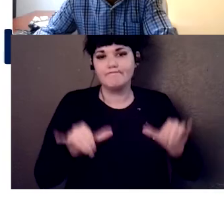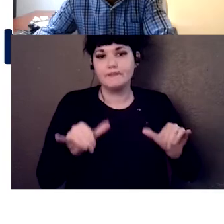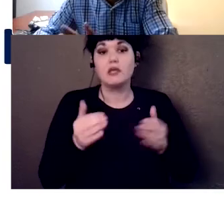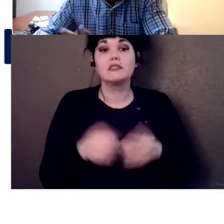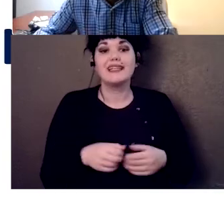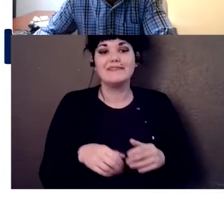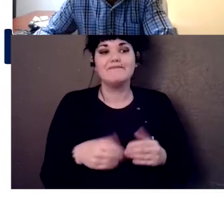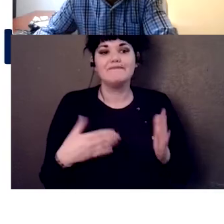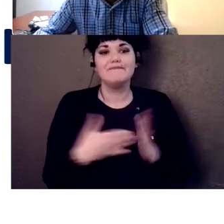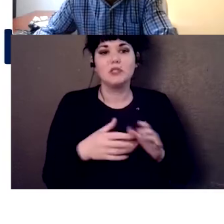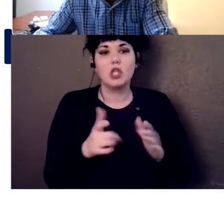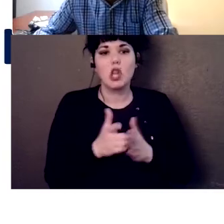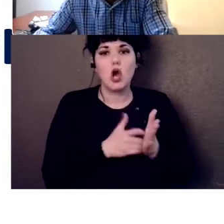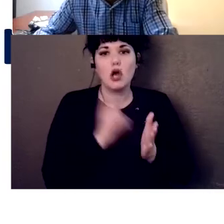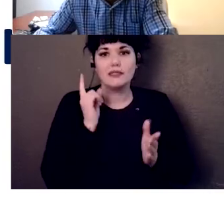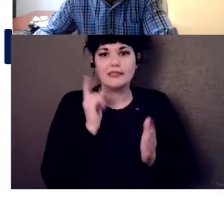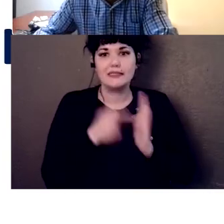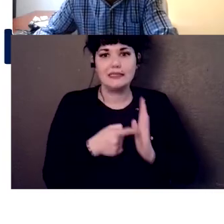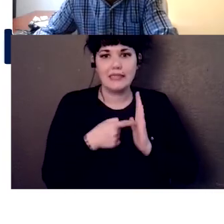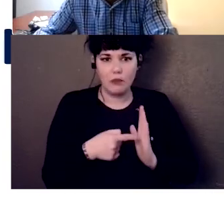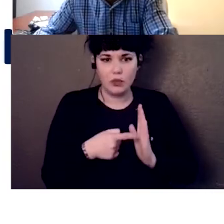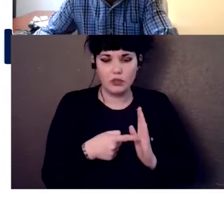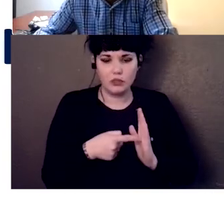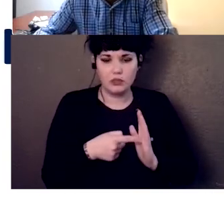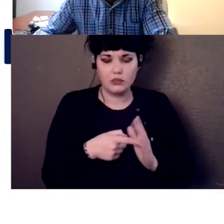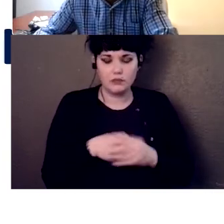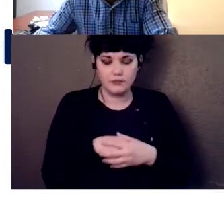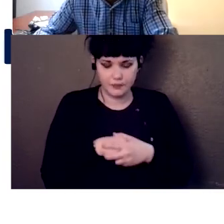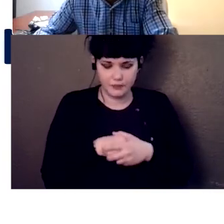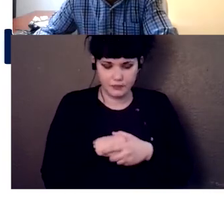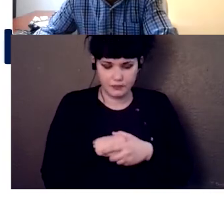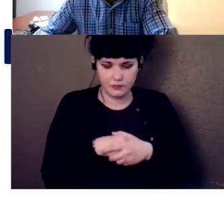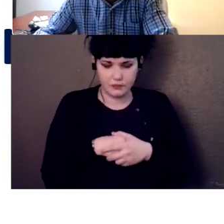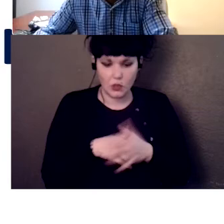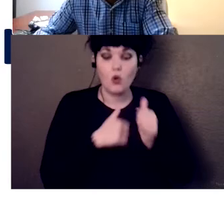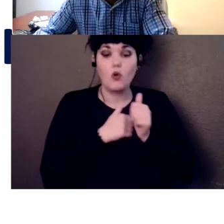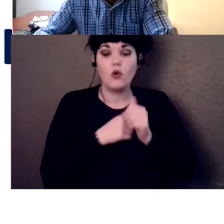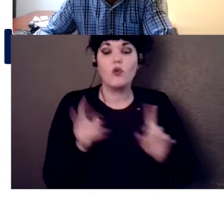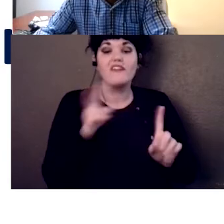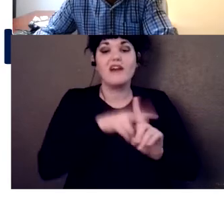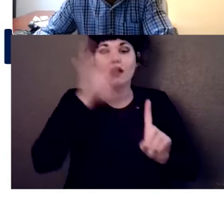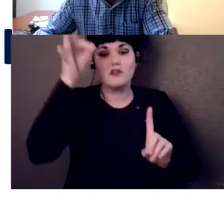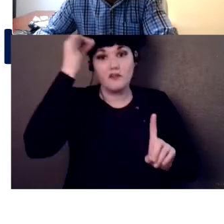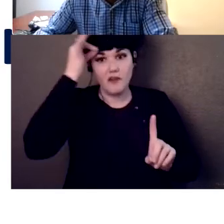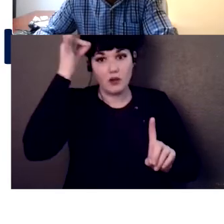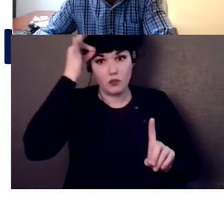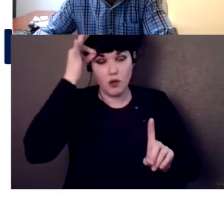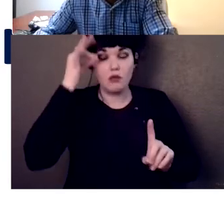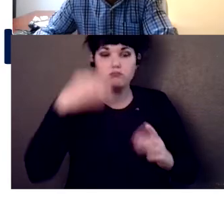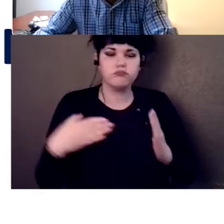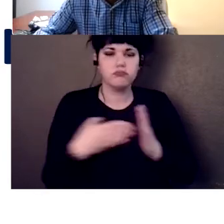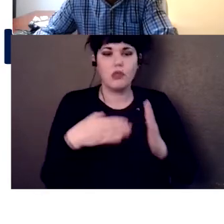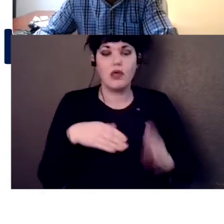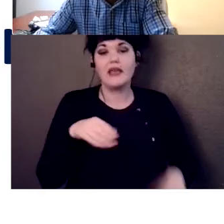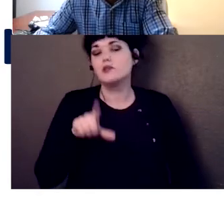Now, I'm going to give you an example. So DRNY filed a federal lawsuit in April of 2020, Martinez versus